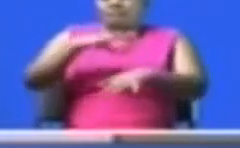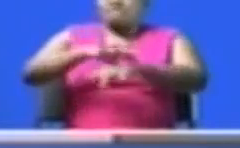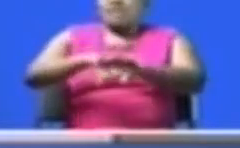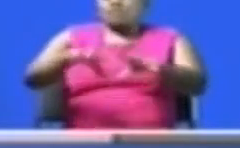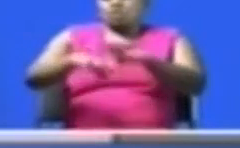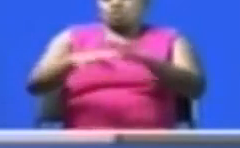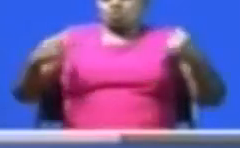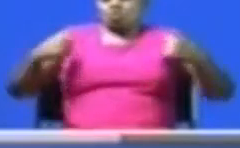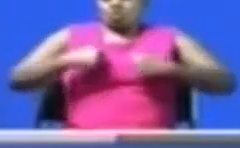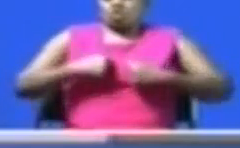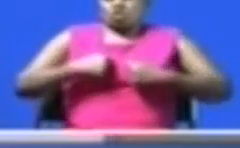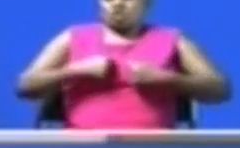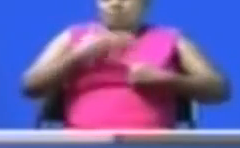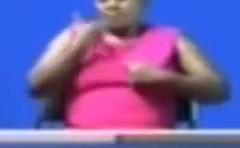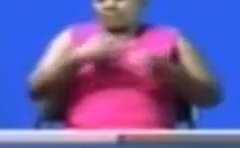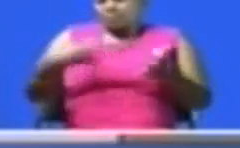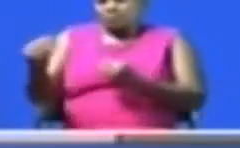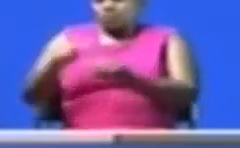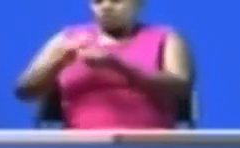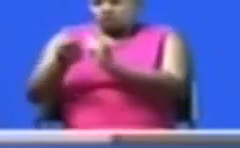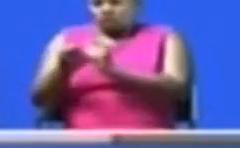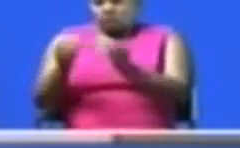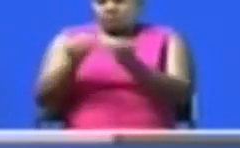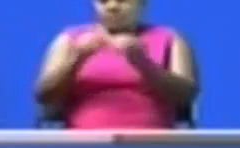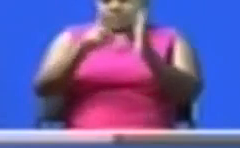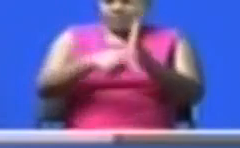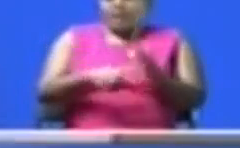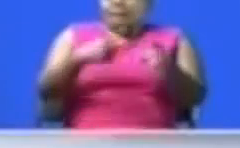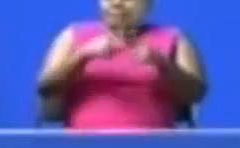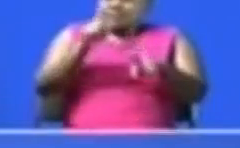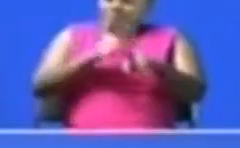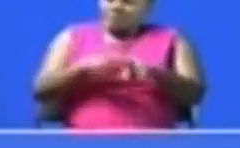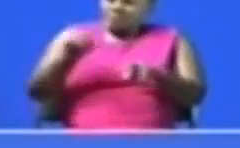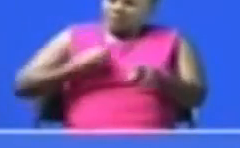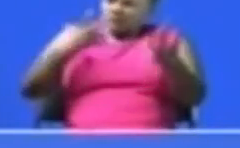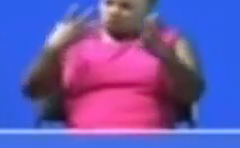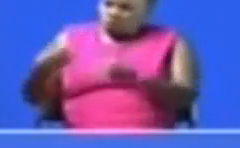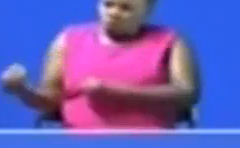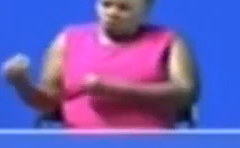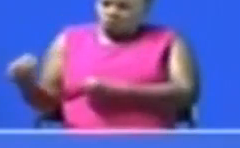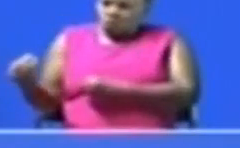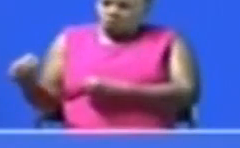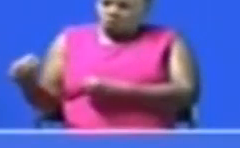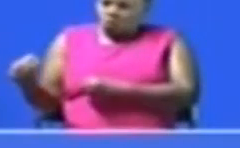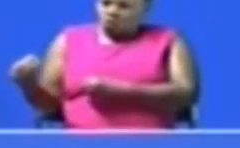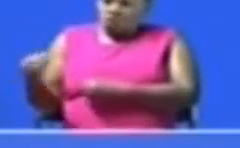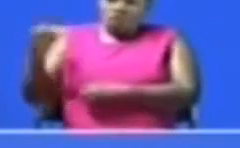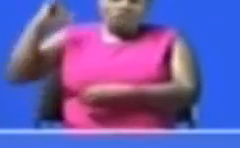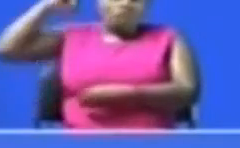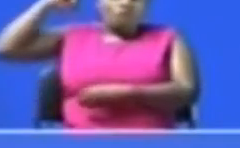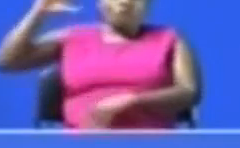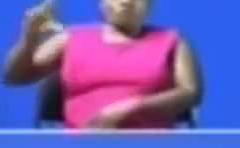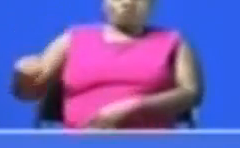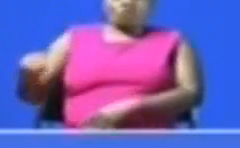coat. Akasema aende atoe alafu waje wakutane waongee. Mchana alipoenda akazima simu